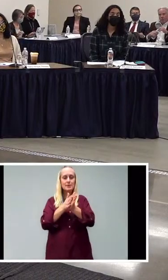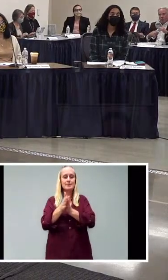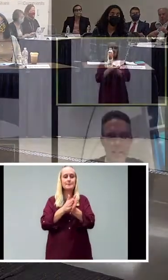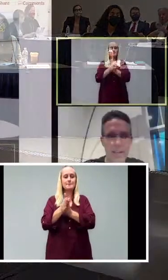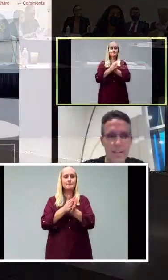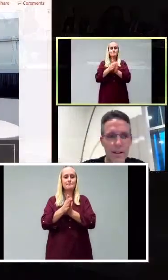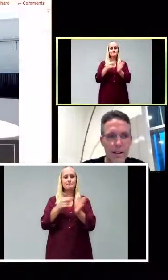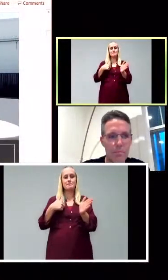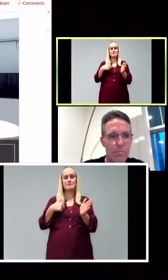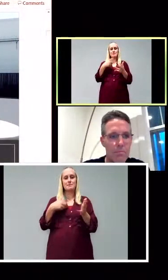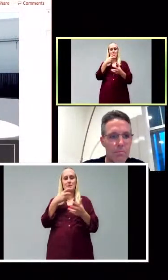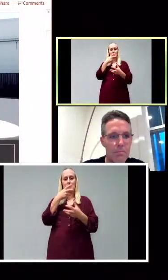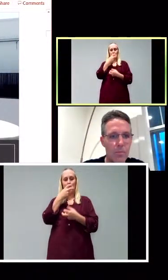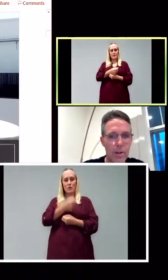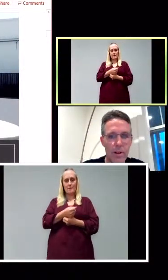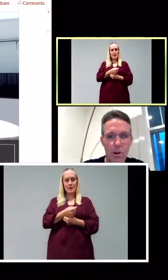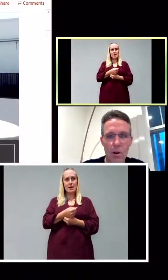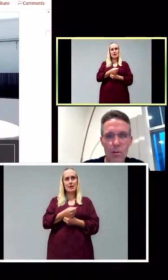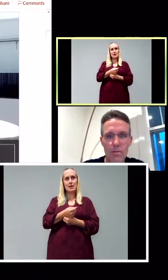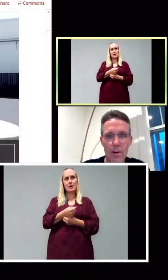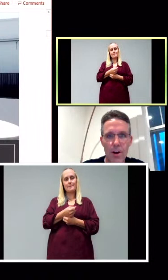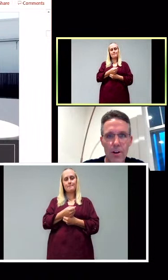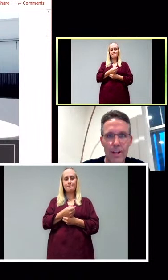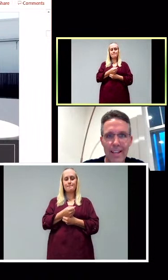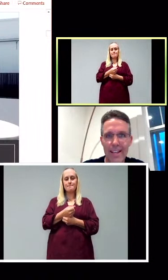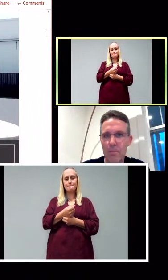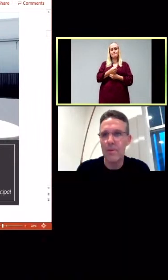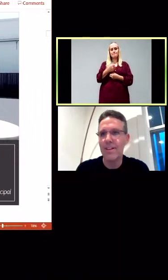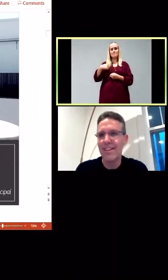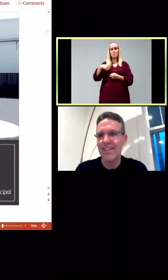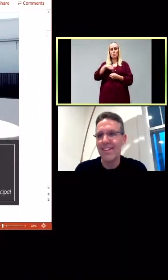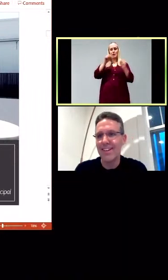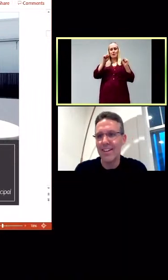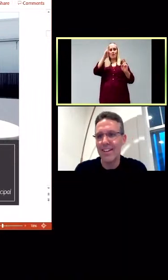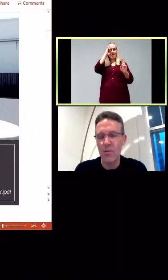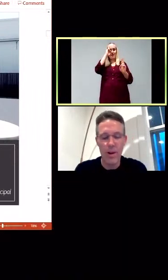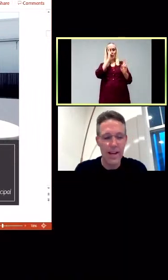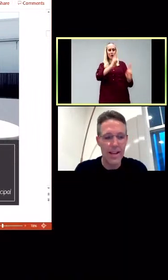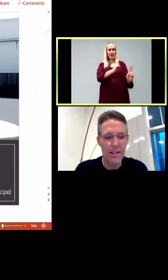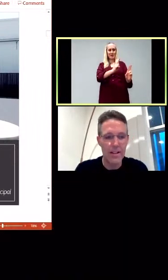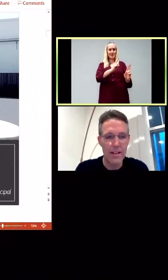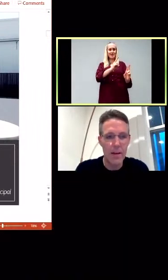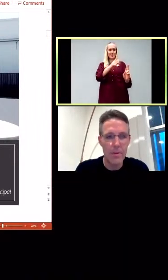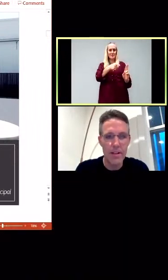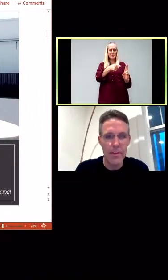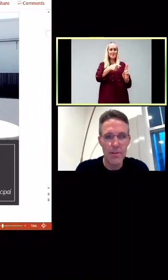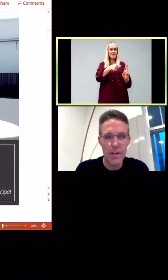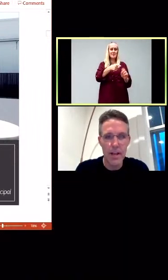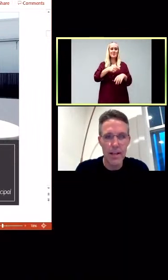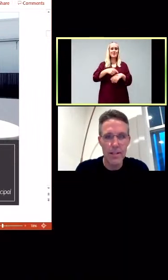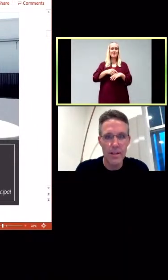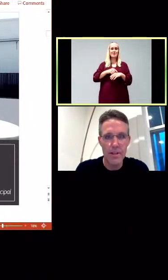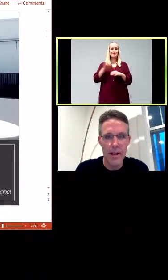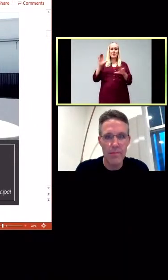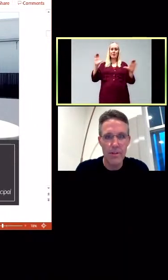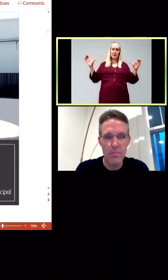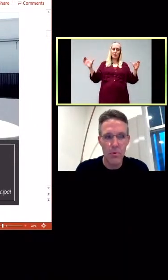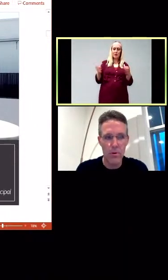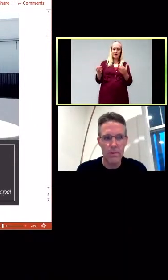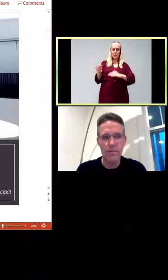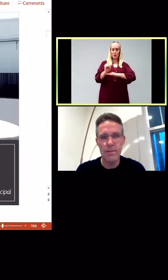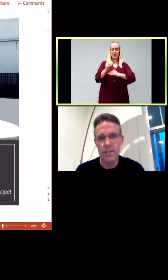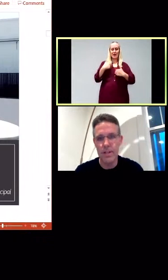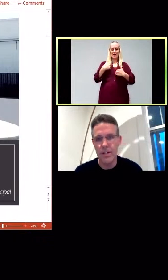and I'm confident that we are all honoring him in a way in coming together tonight to have